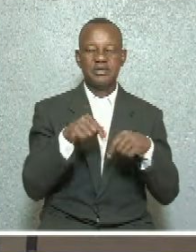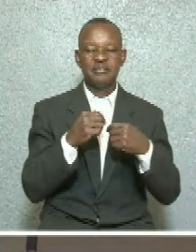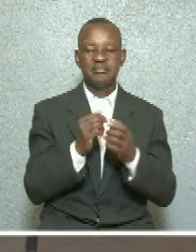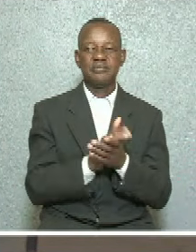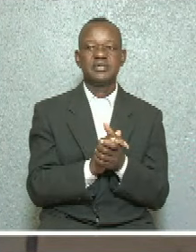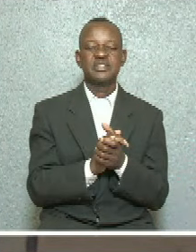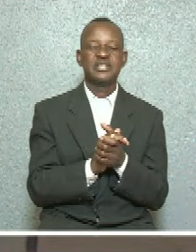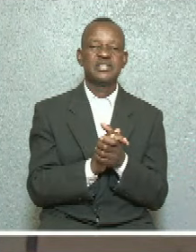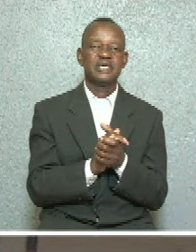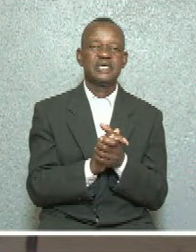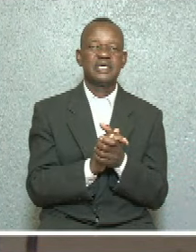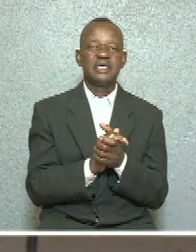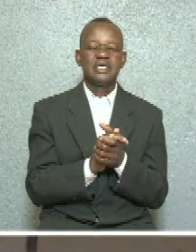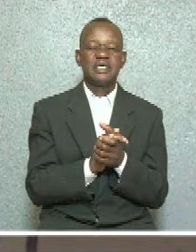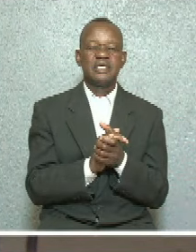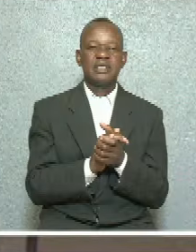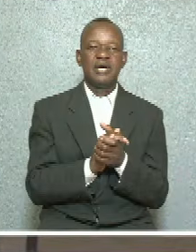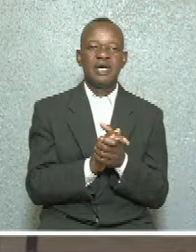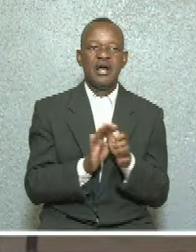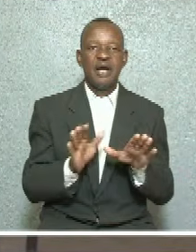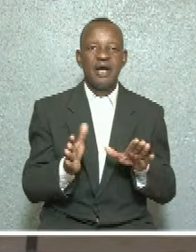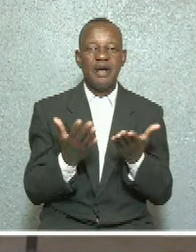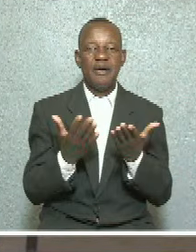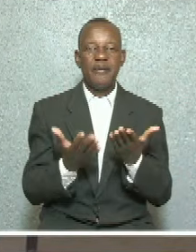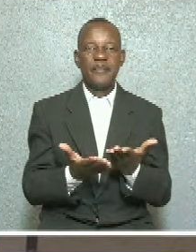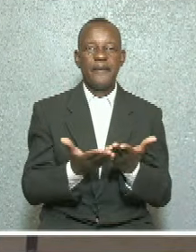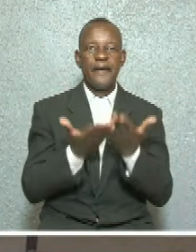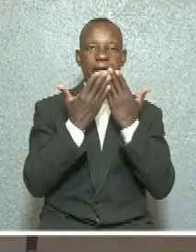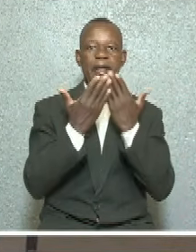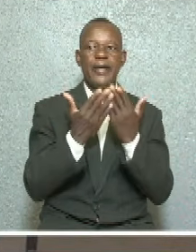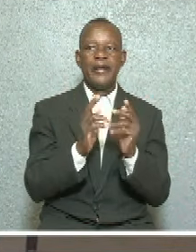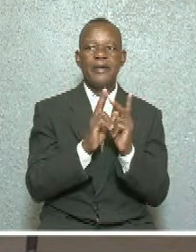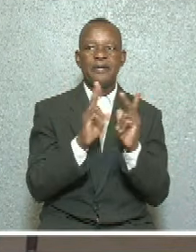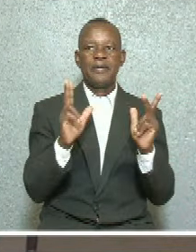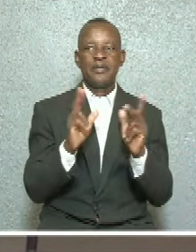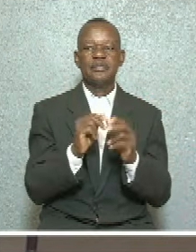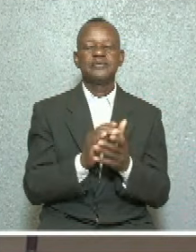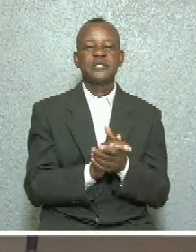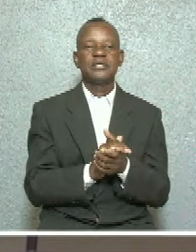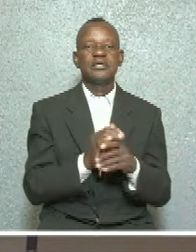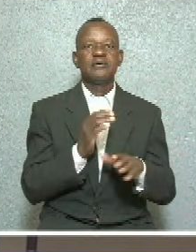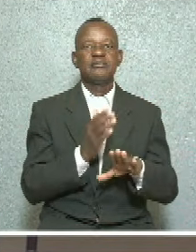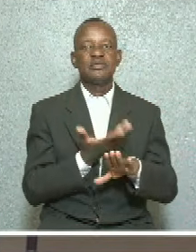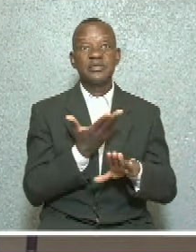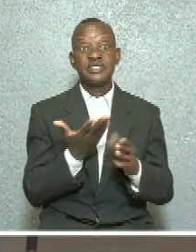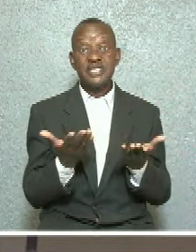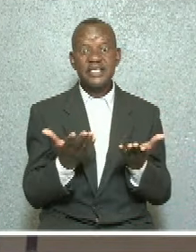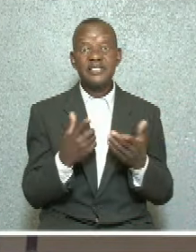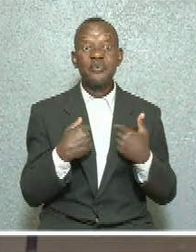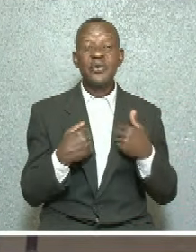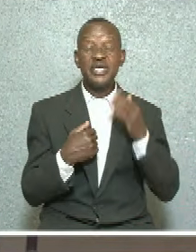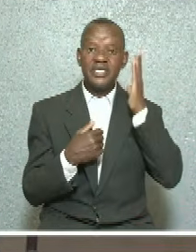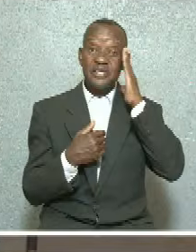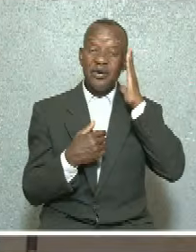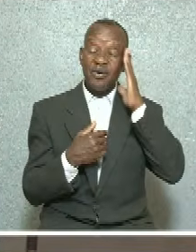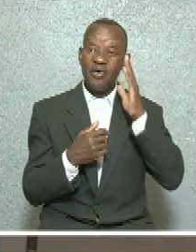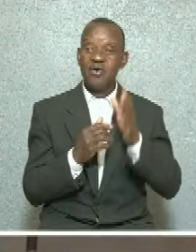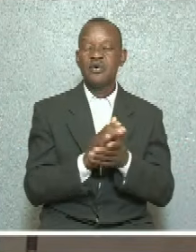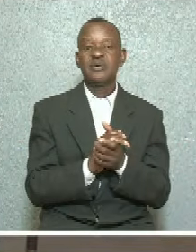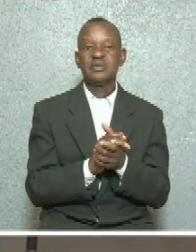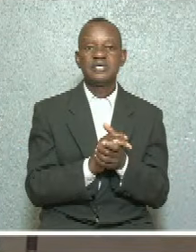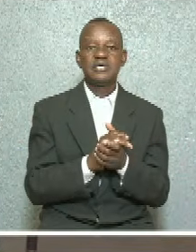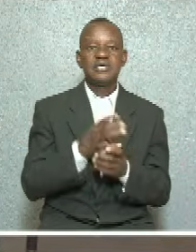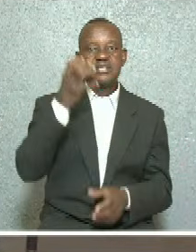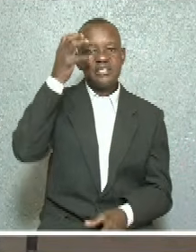life and in his legacy? Like, for instance, we know Sam Nujoma was a great leader. We know he was a founding